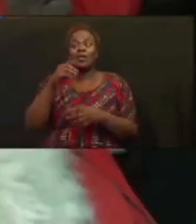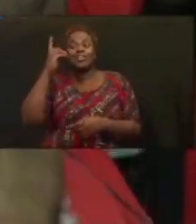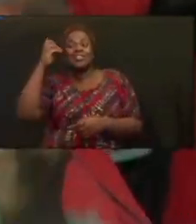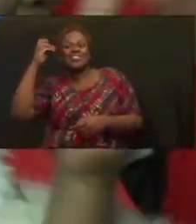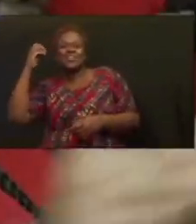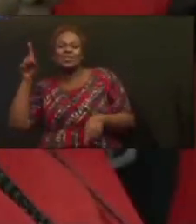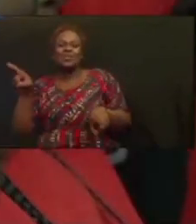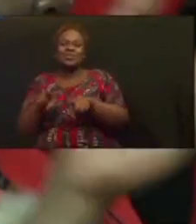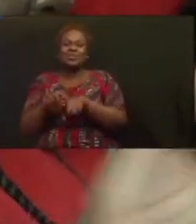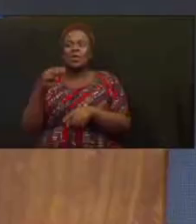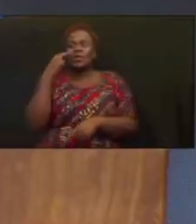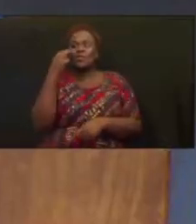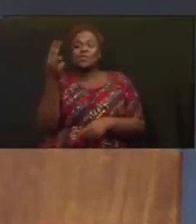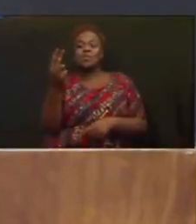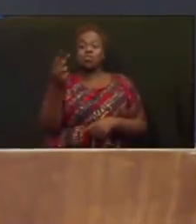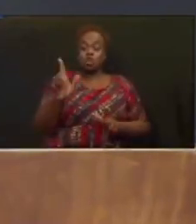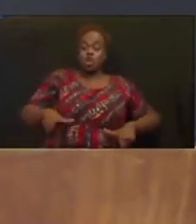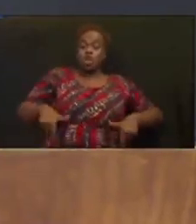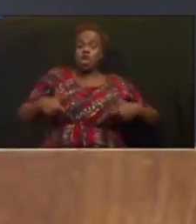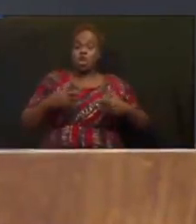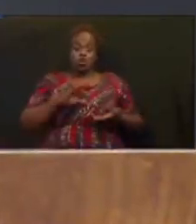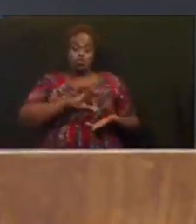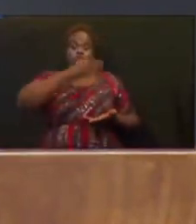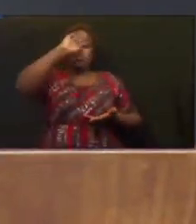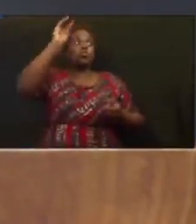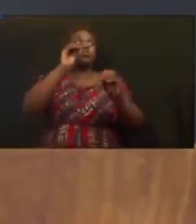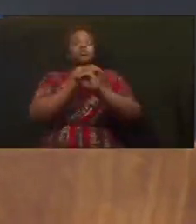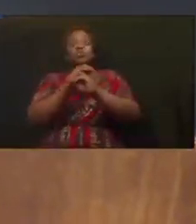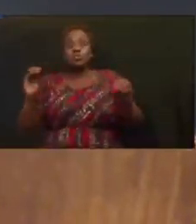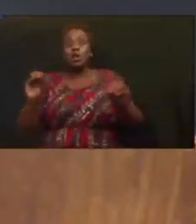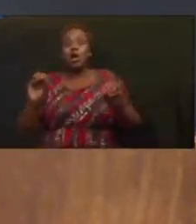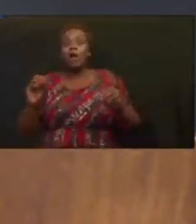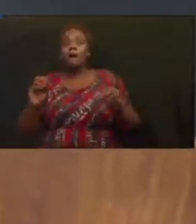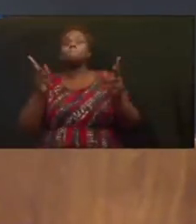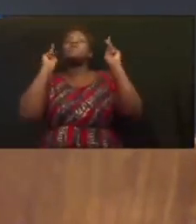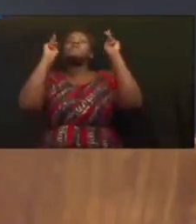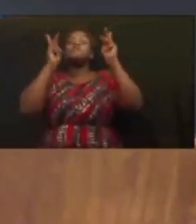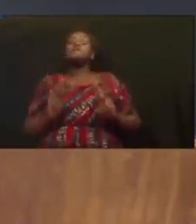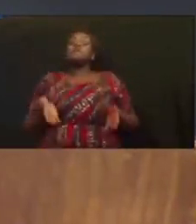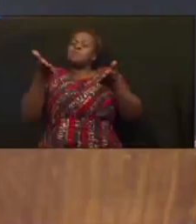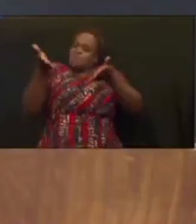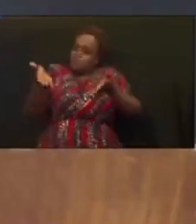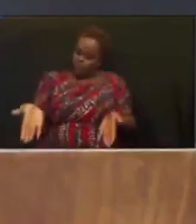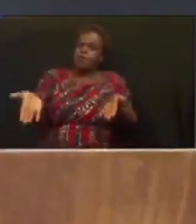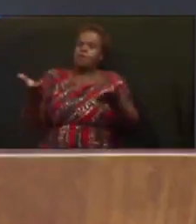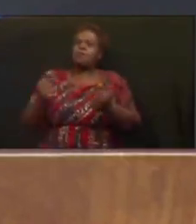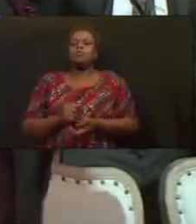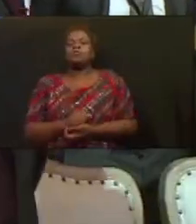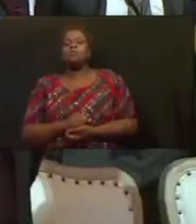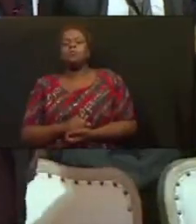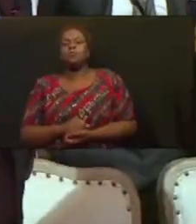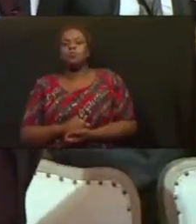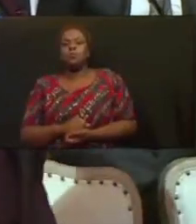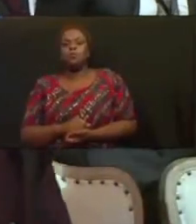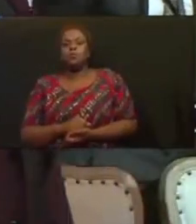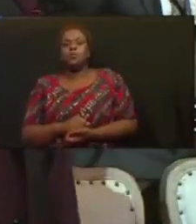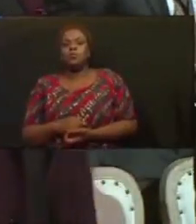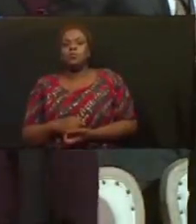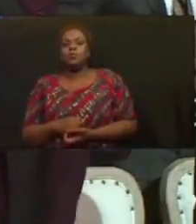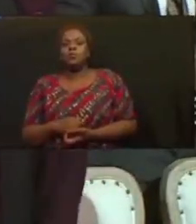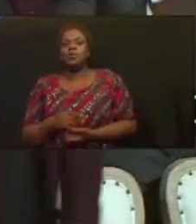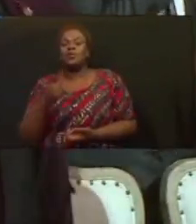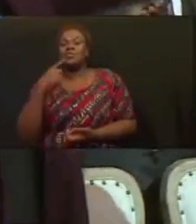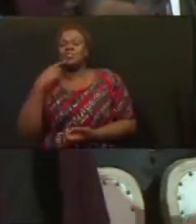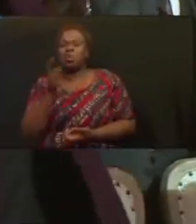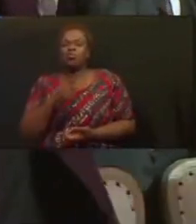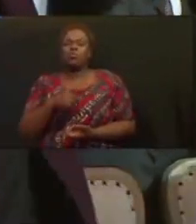visions. Don't leave it just in the realm of the spirit. Let the spirit and the bride tonight say, come. There are mega churches to be